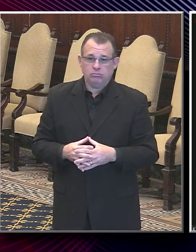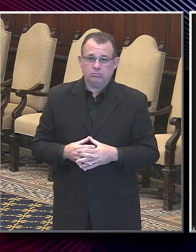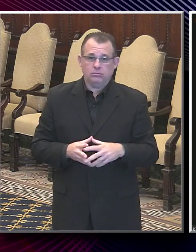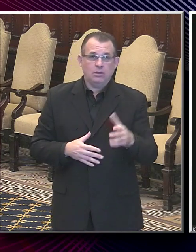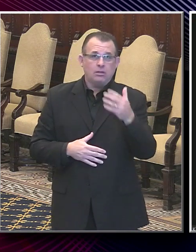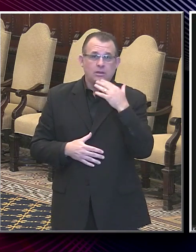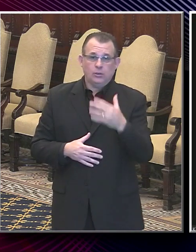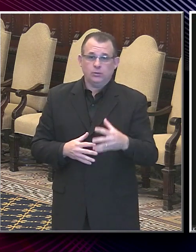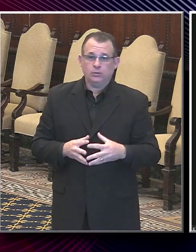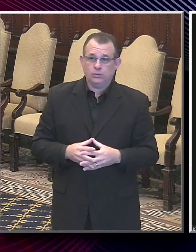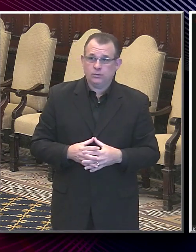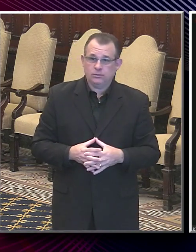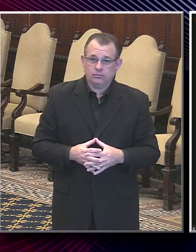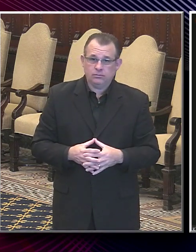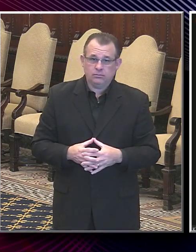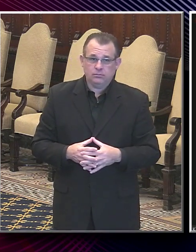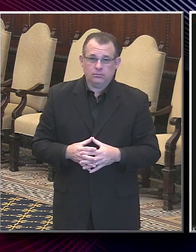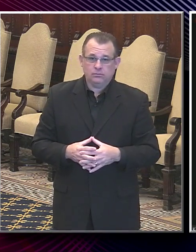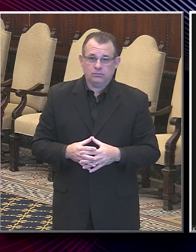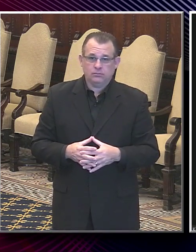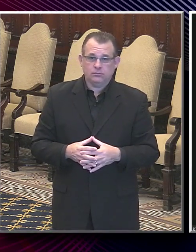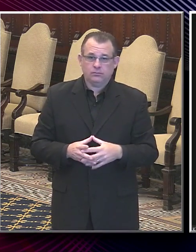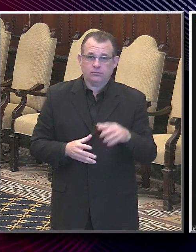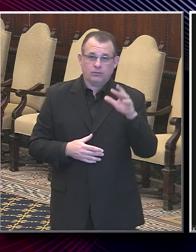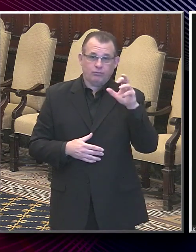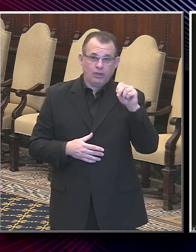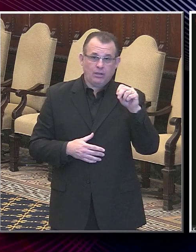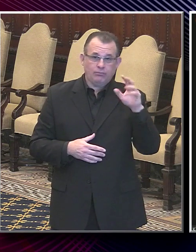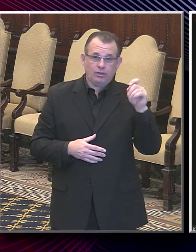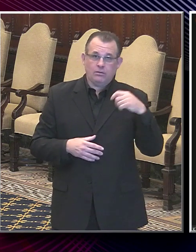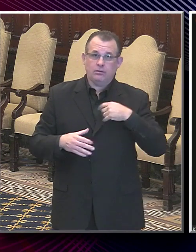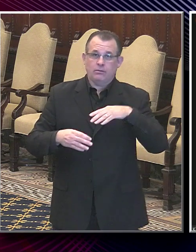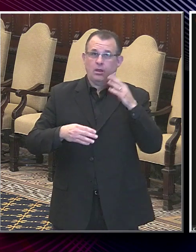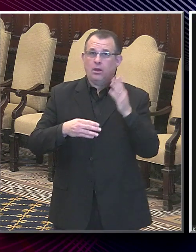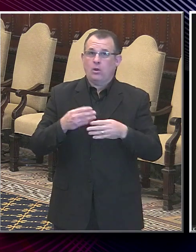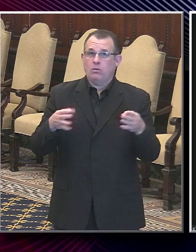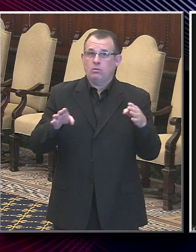Thanks, Brian and Brian. That will conclude